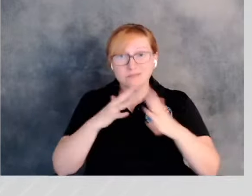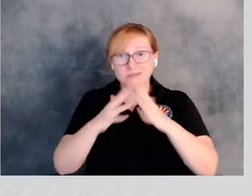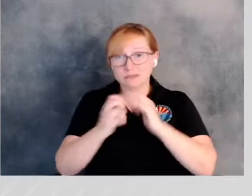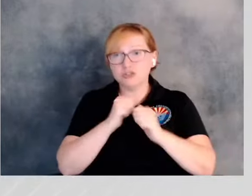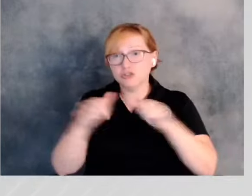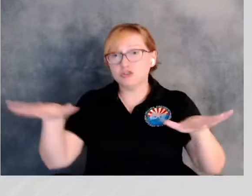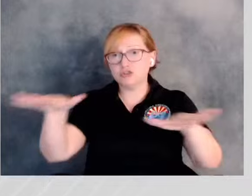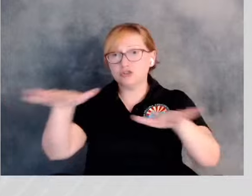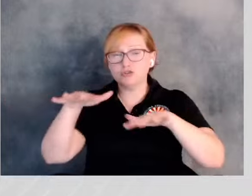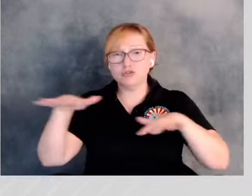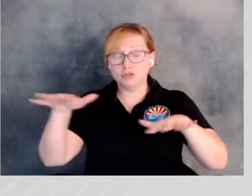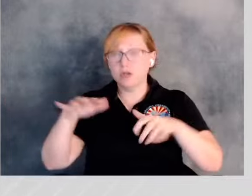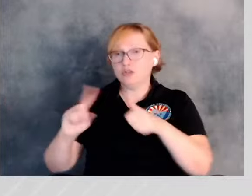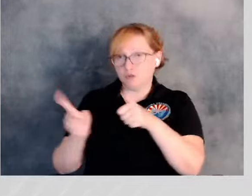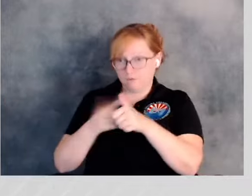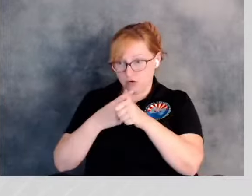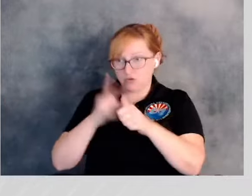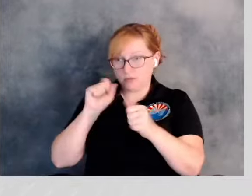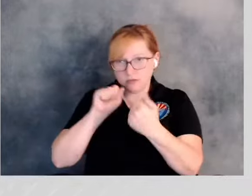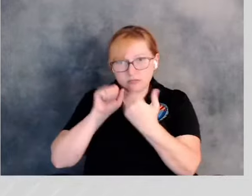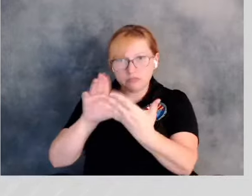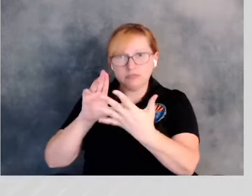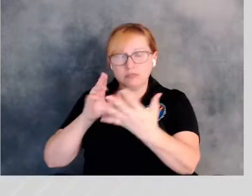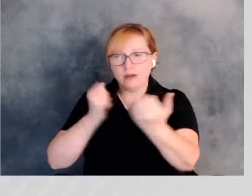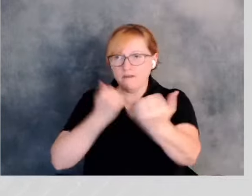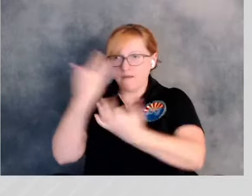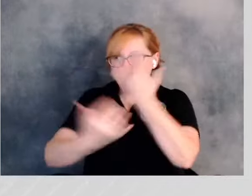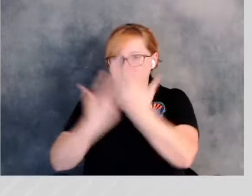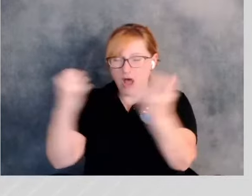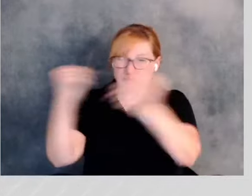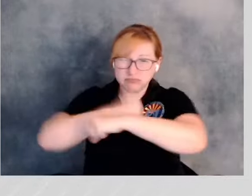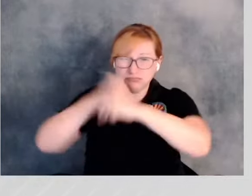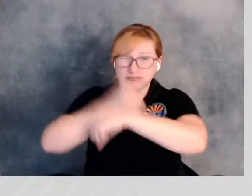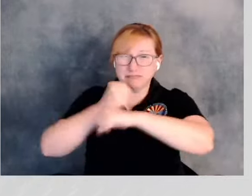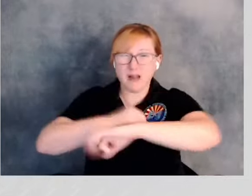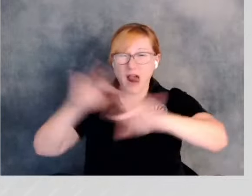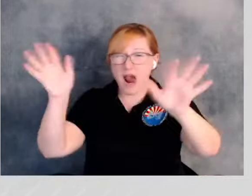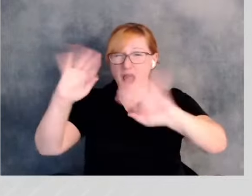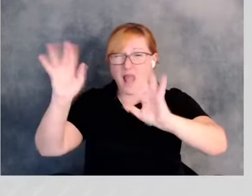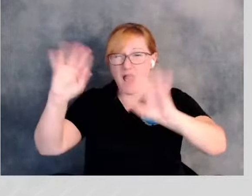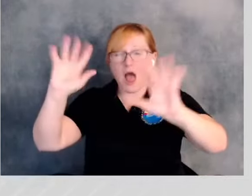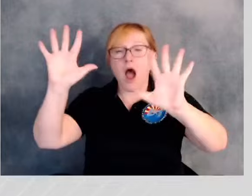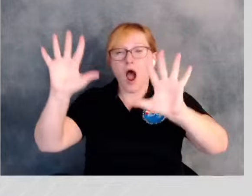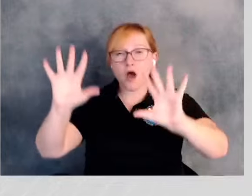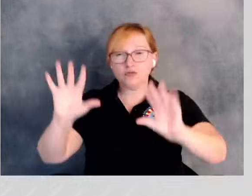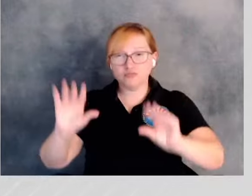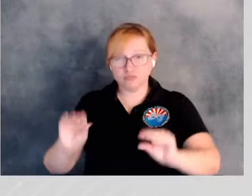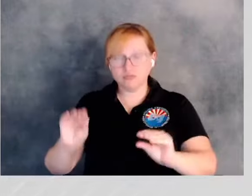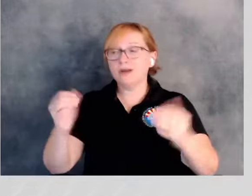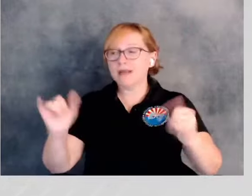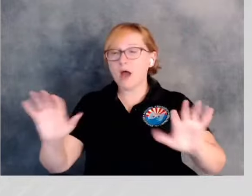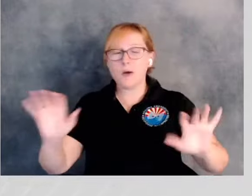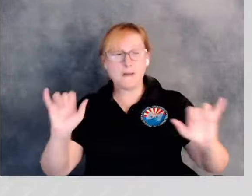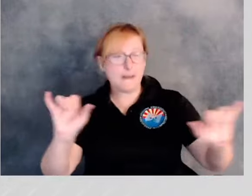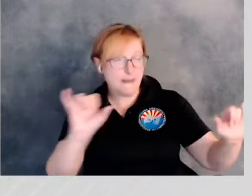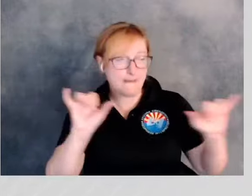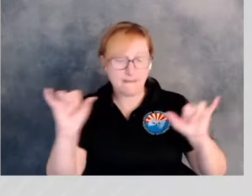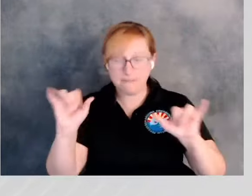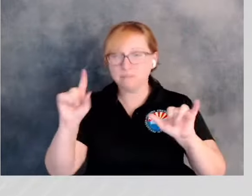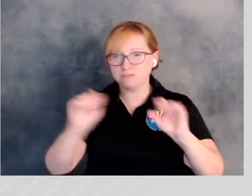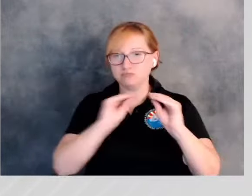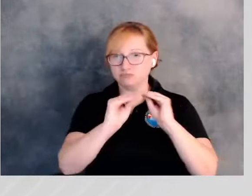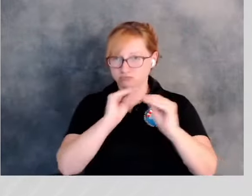control of the fire, but we also need to return the land back to a situation where, one, it's not